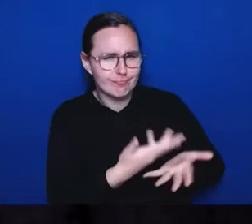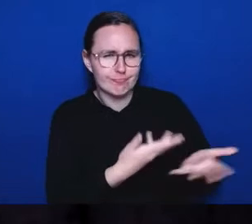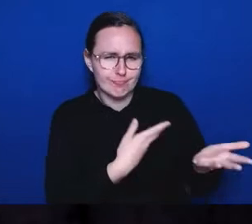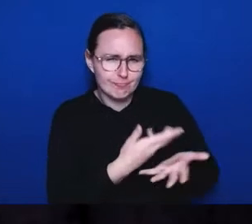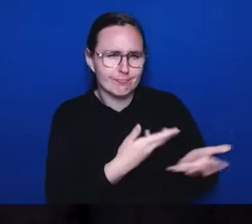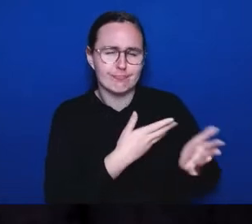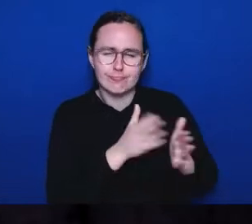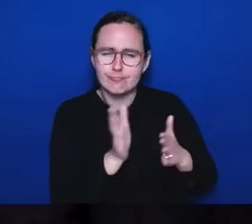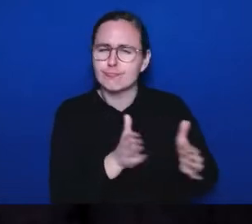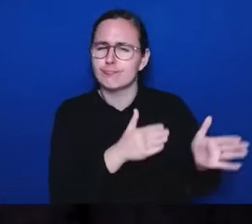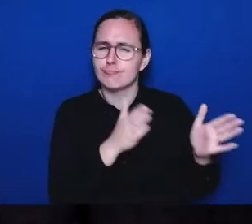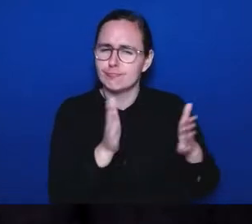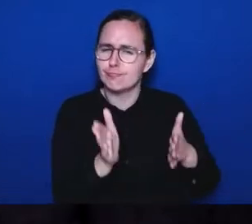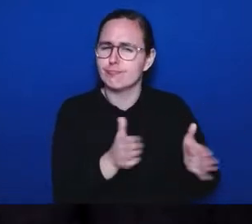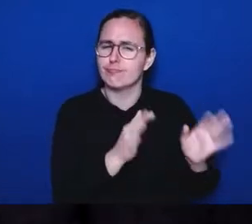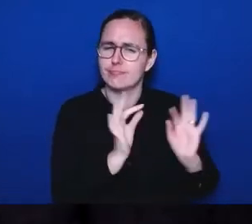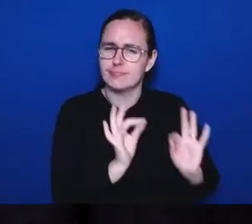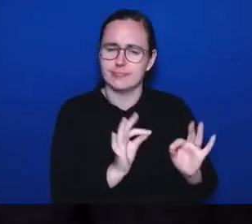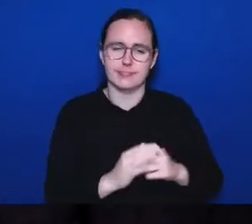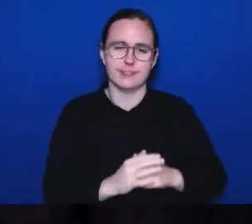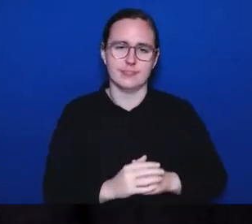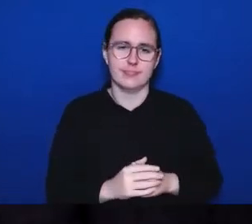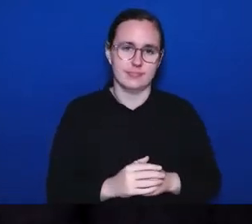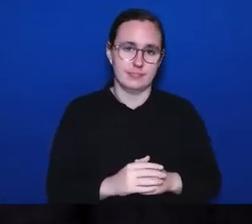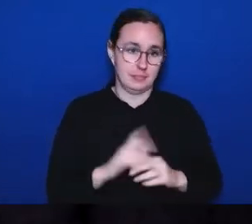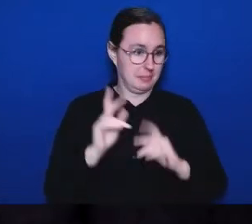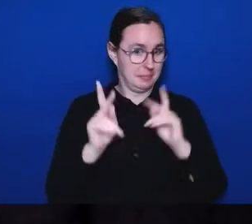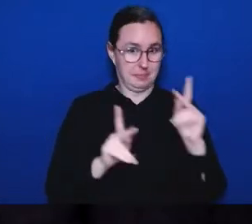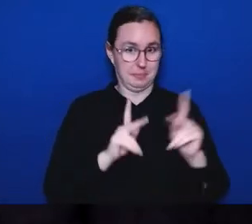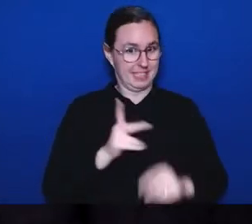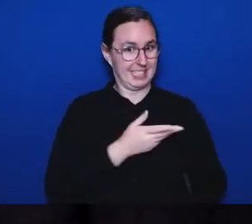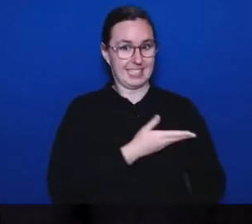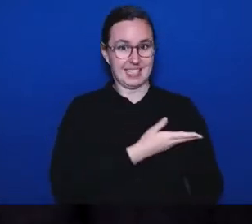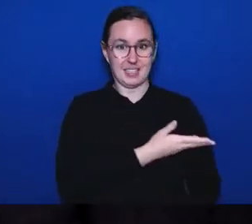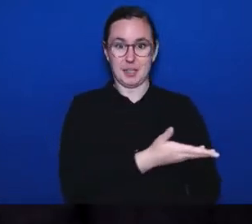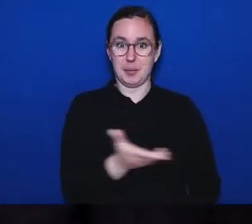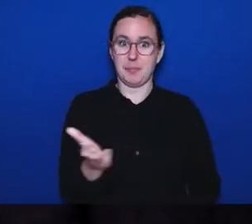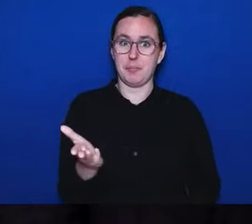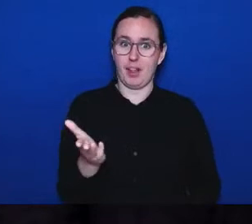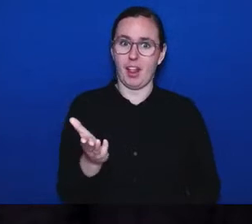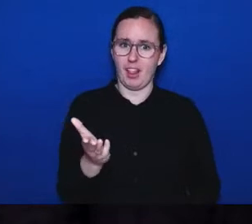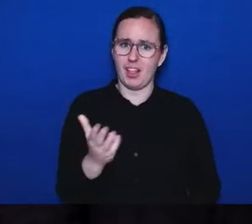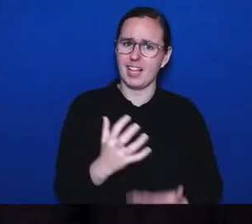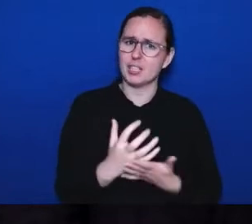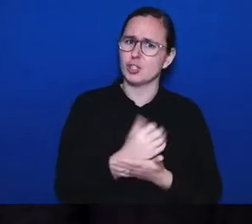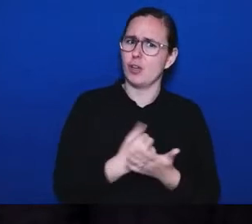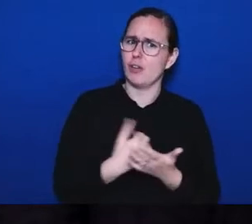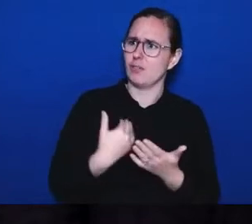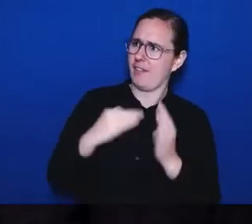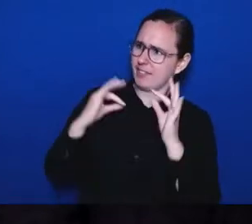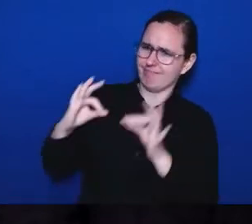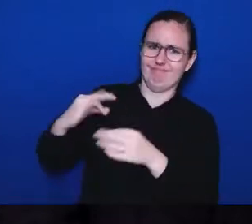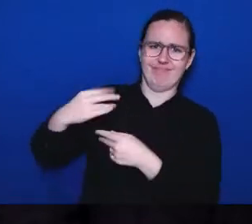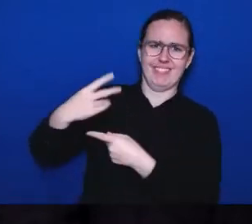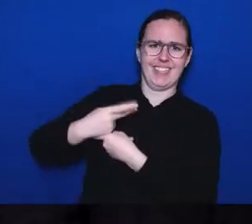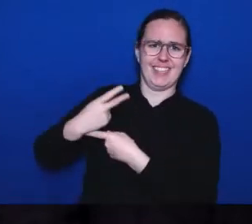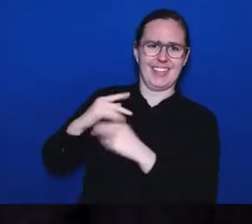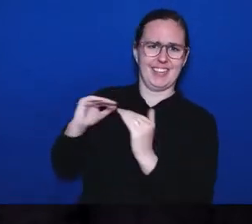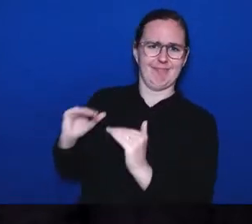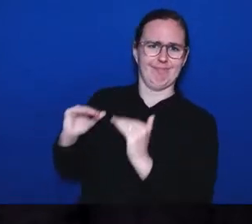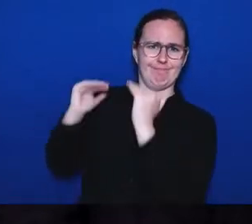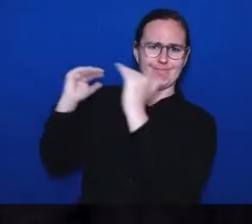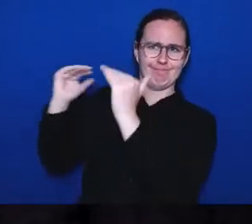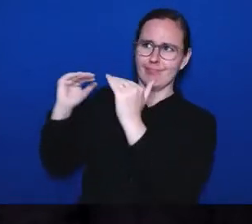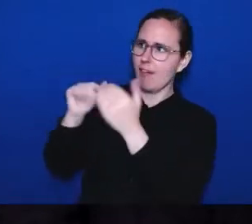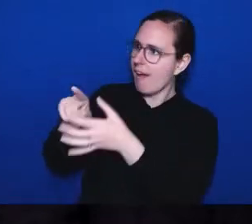that type of care. Someone to look after all of their needs and their family needs and know them well in a relationship-based setting.